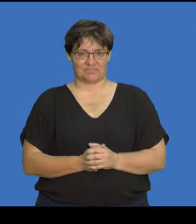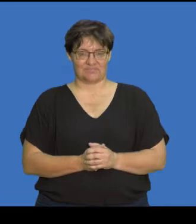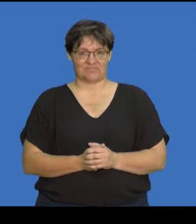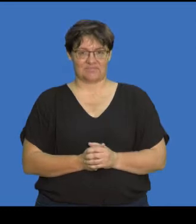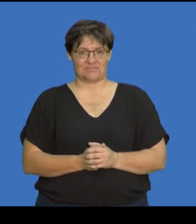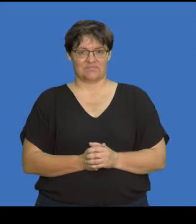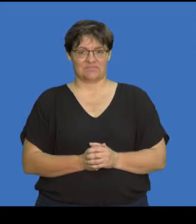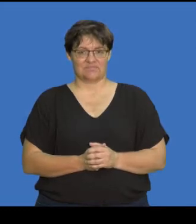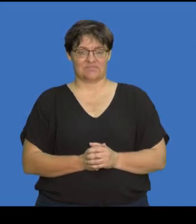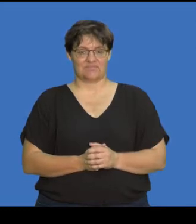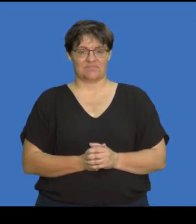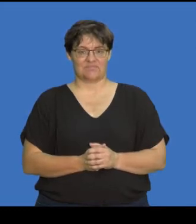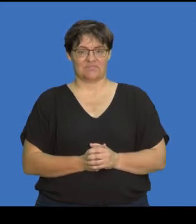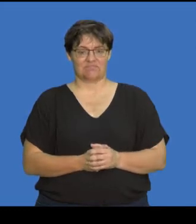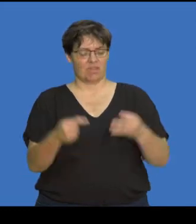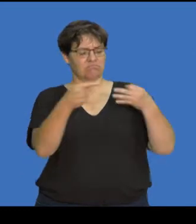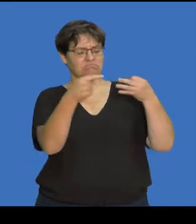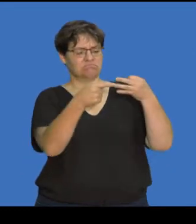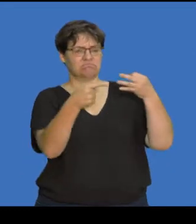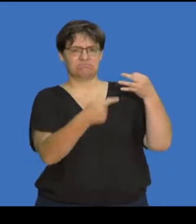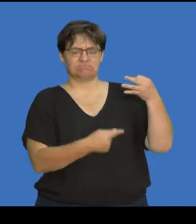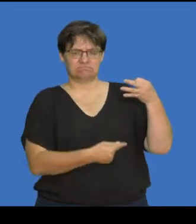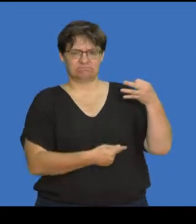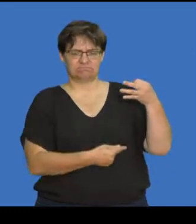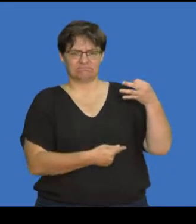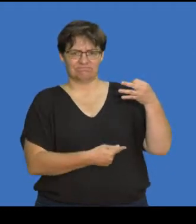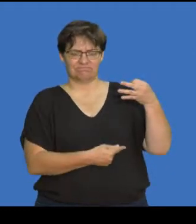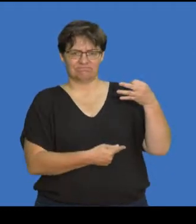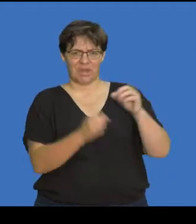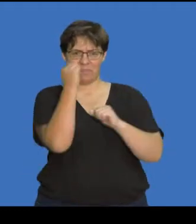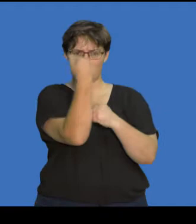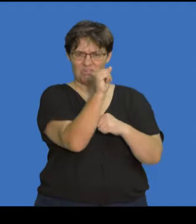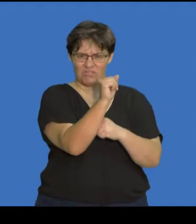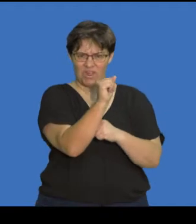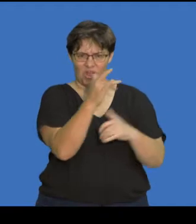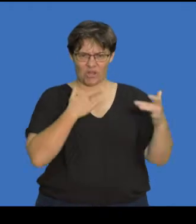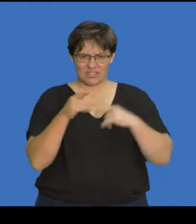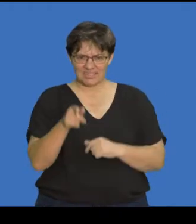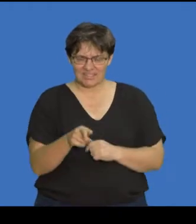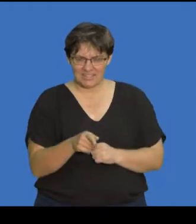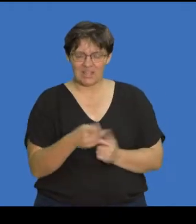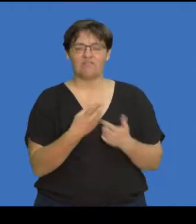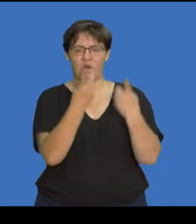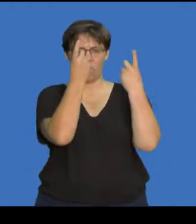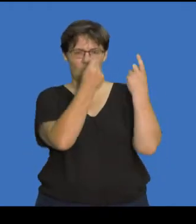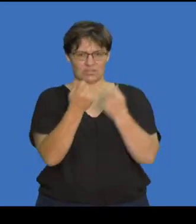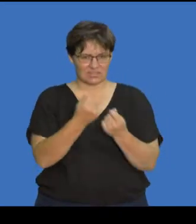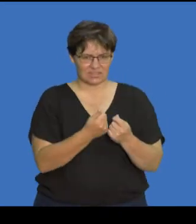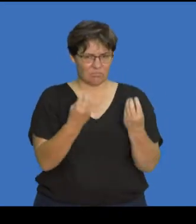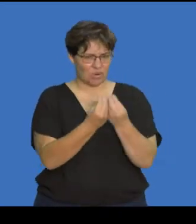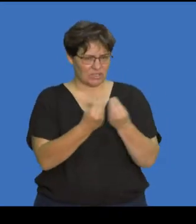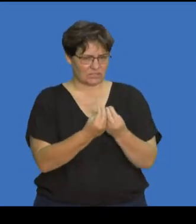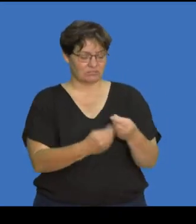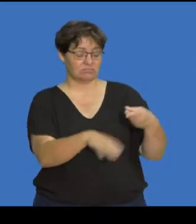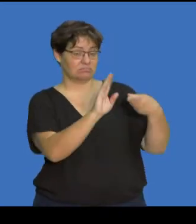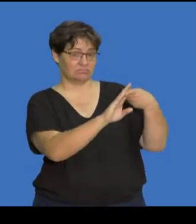Again, what are the three components that go into the manufacturing concern in terms of the costing of a product? It